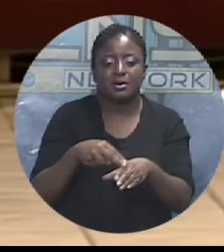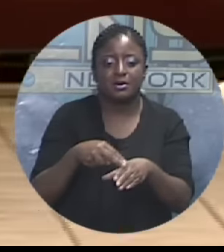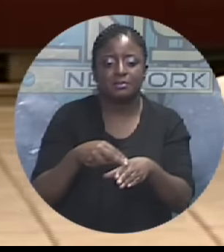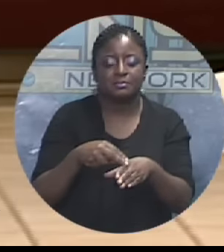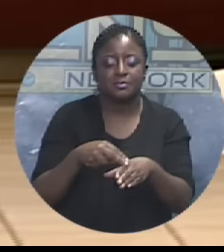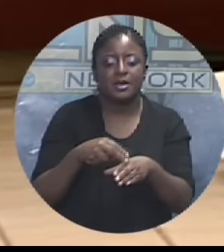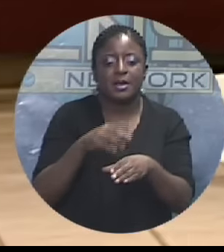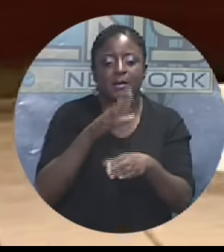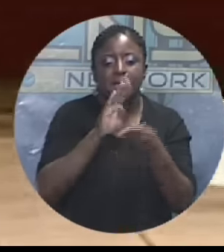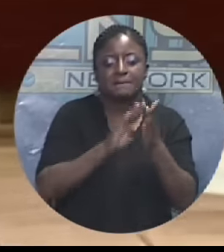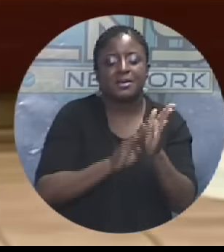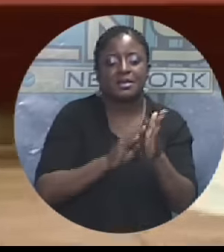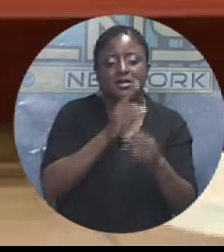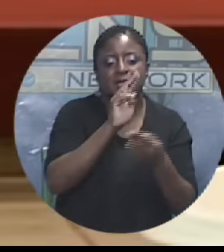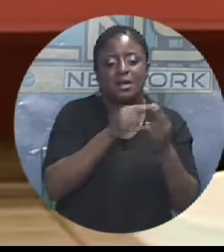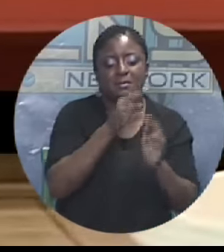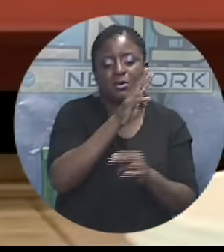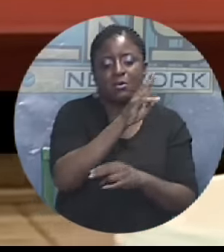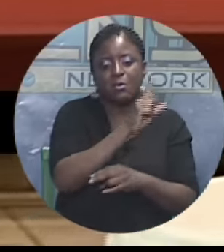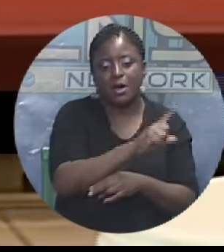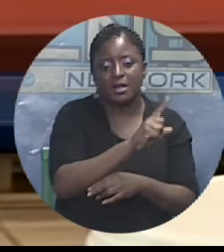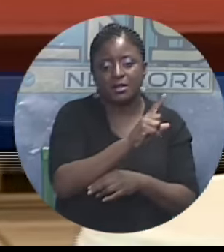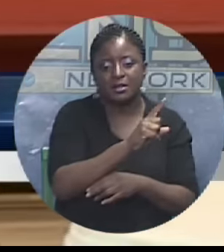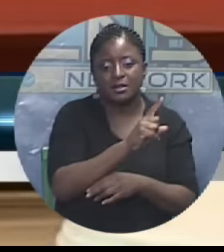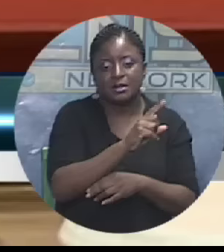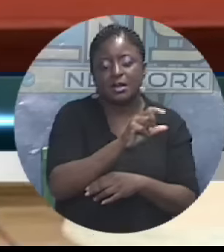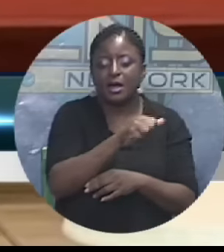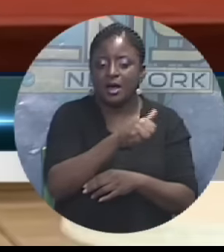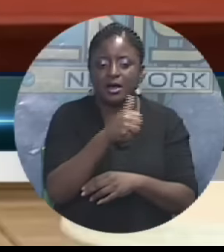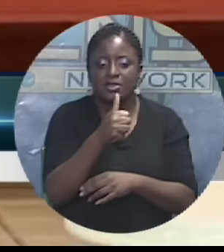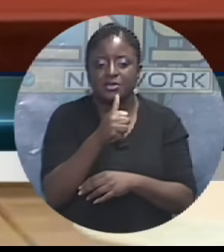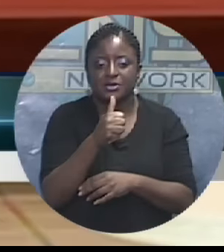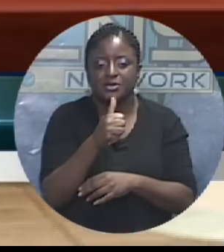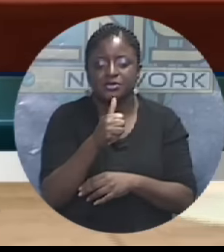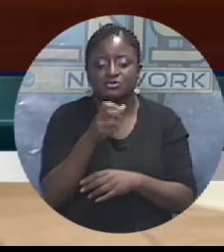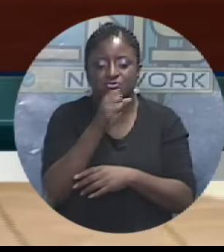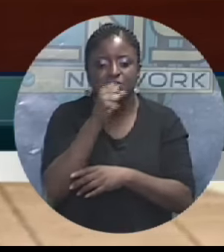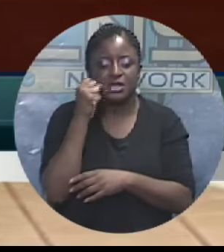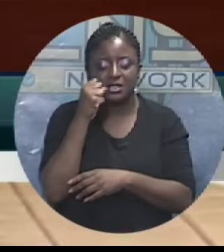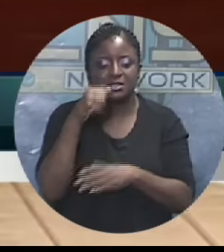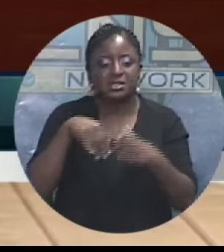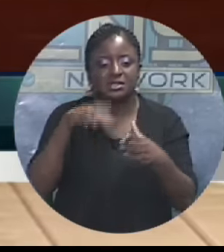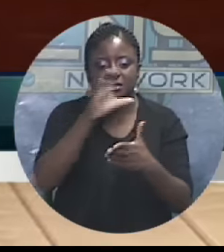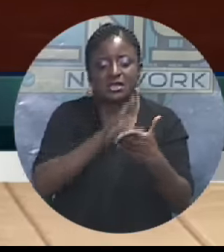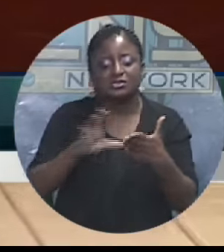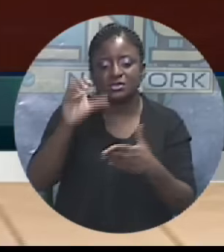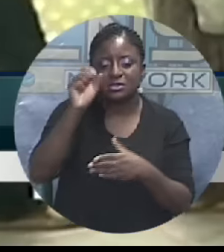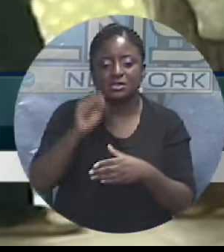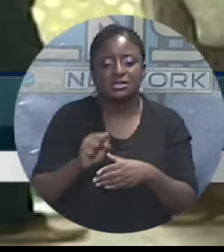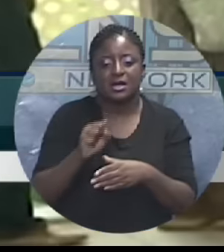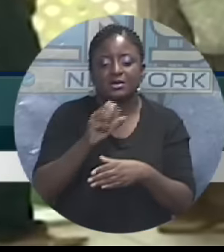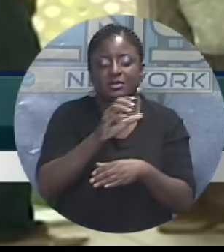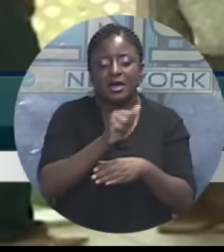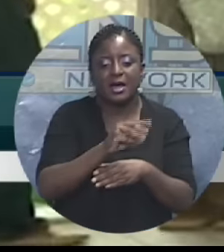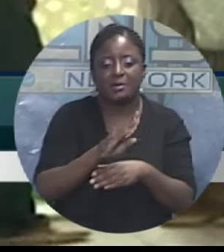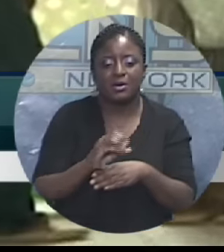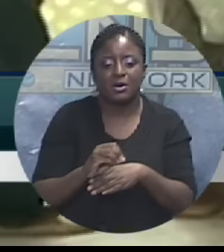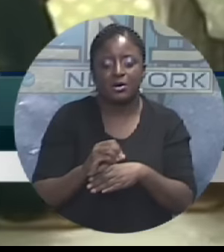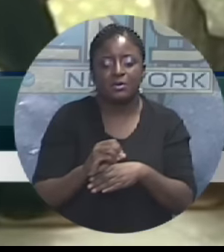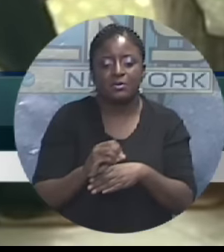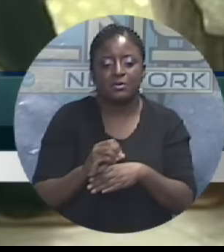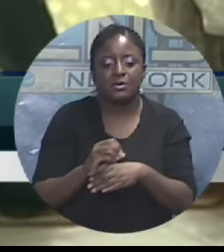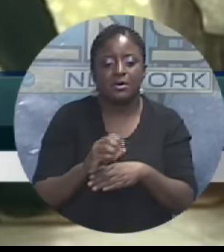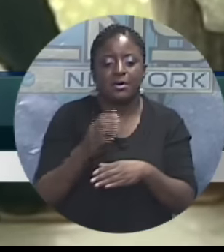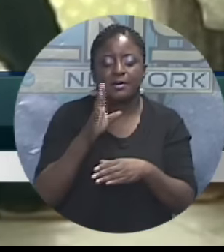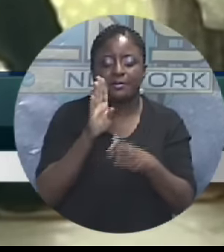737 yes votes to 591 no's, others were rejected in Central and South Abaco. Bill 4 received 460 yes